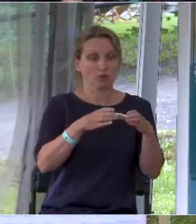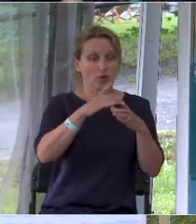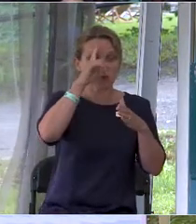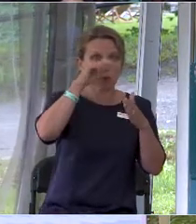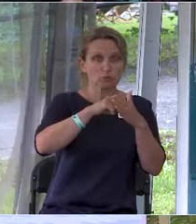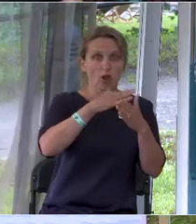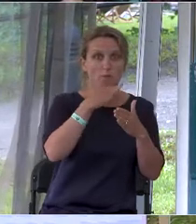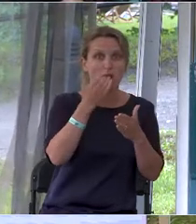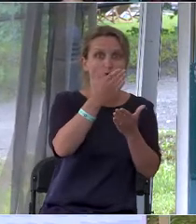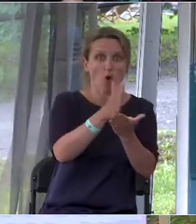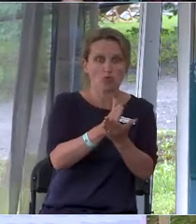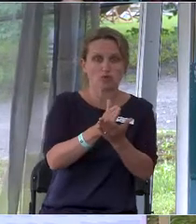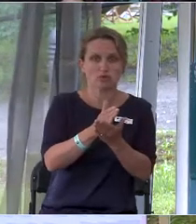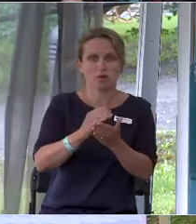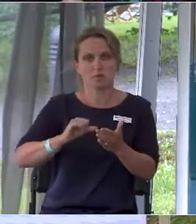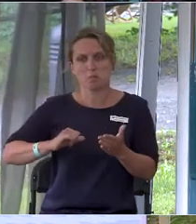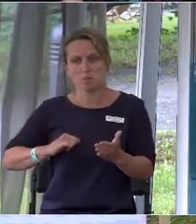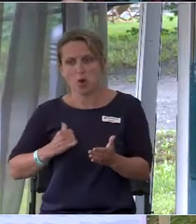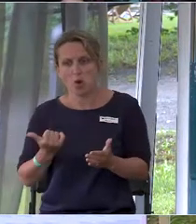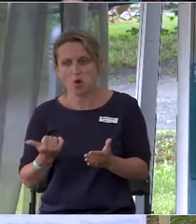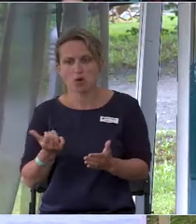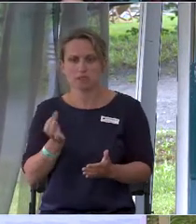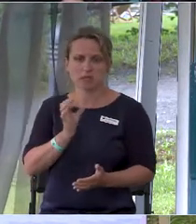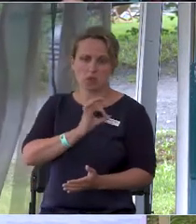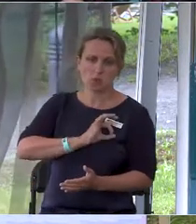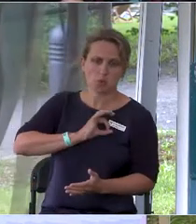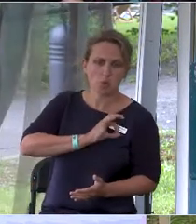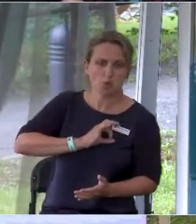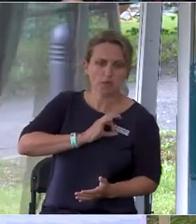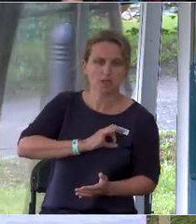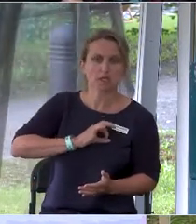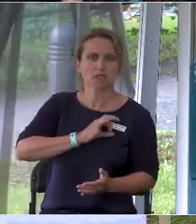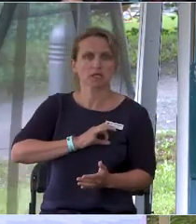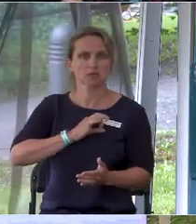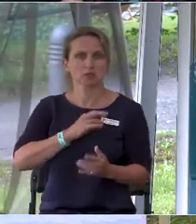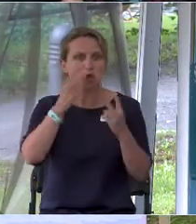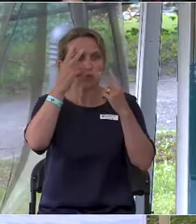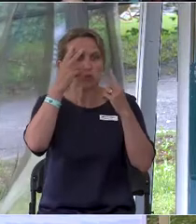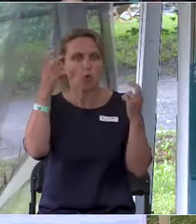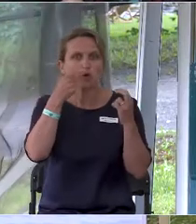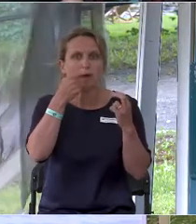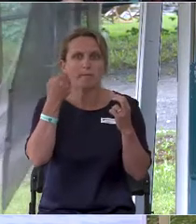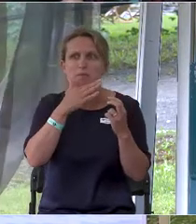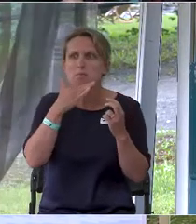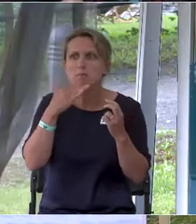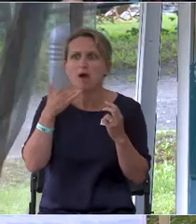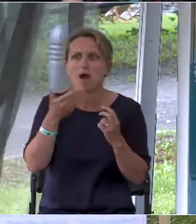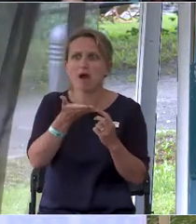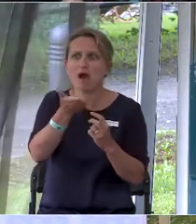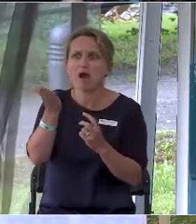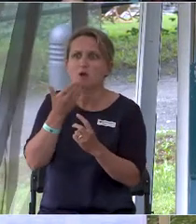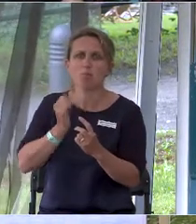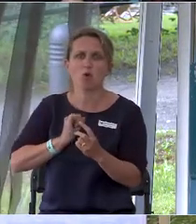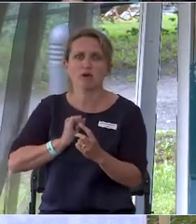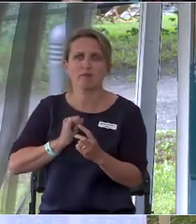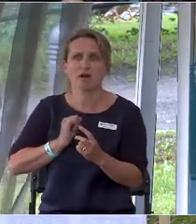lending, police officers less lending, lawyers less lending, security guards and so on, but that they are sort of to do something